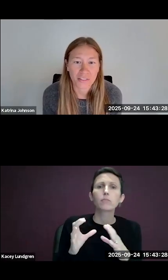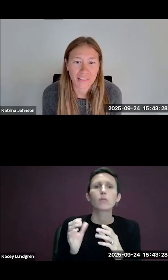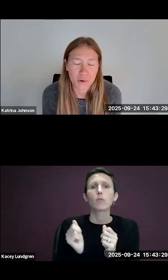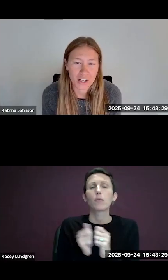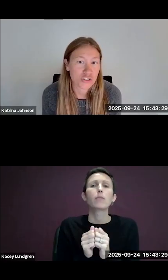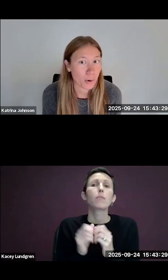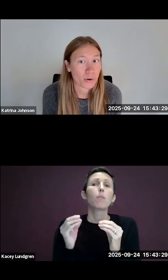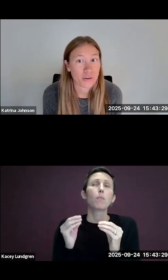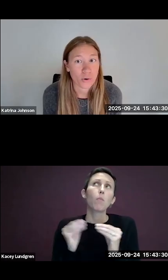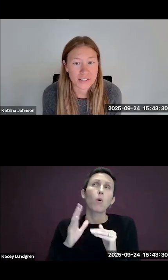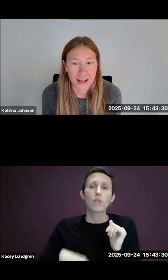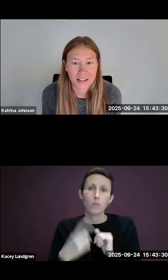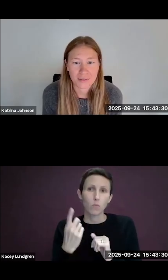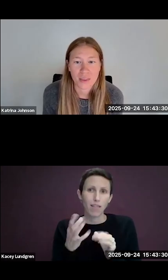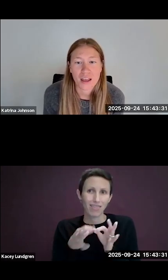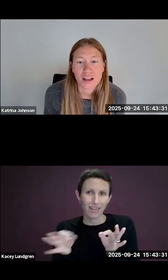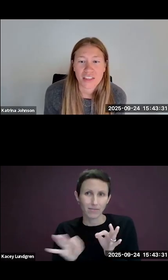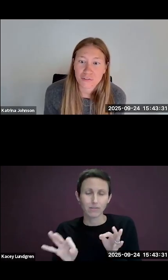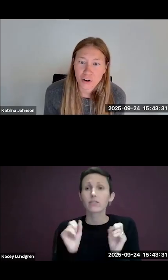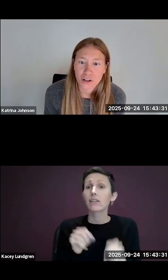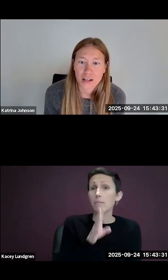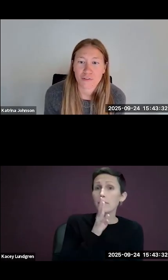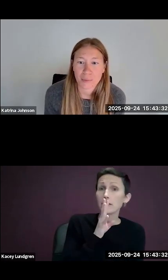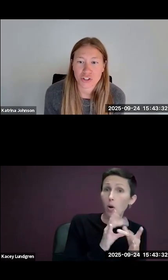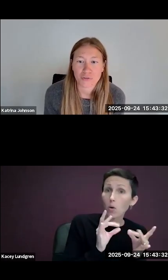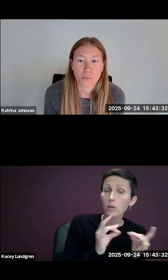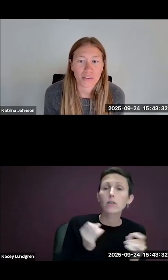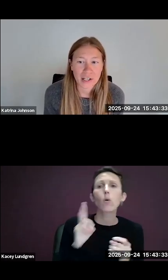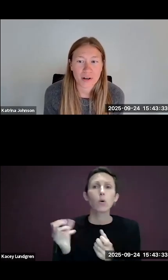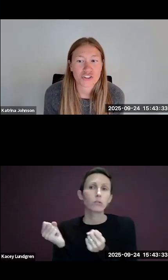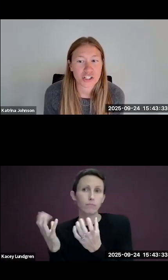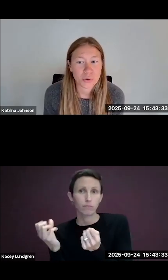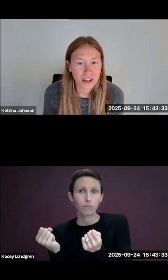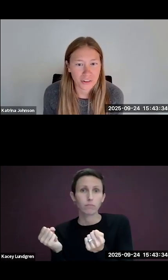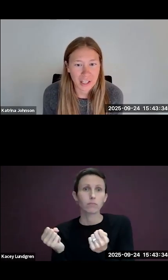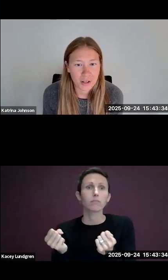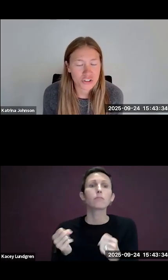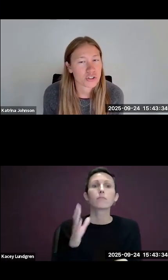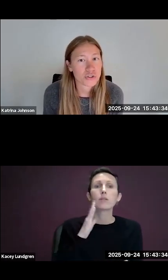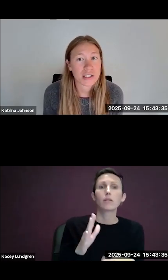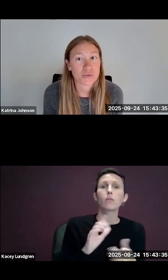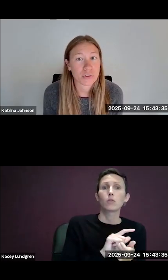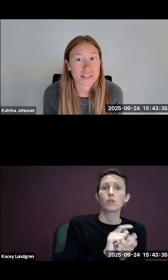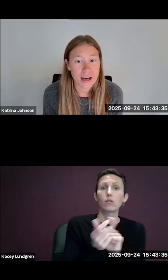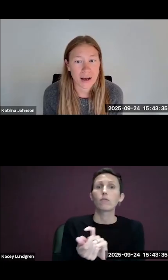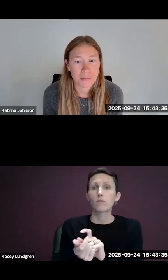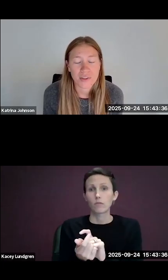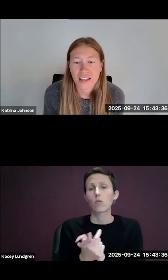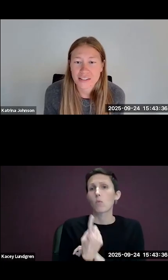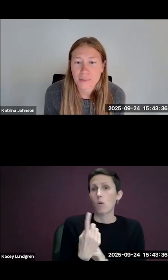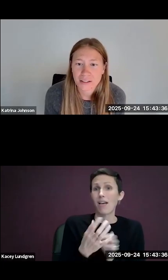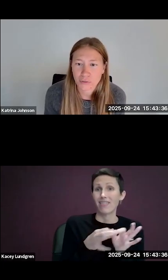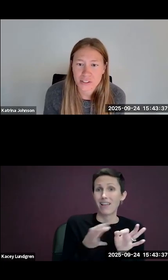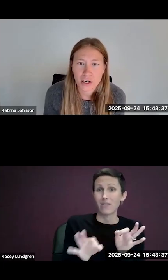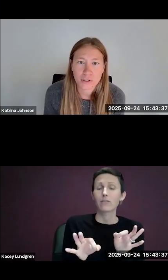more than one language, spoken or signed. They convert information from one language into another language, usually in real time,